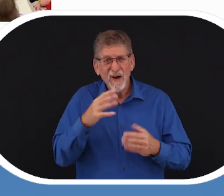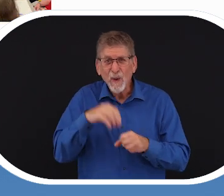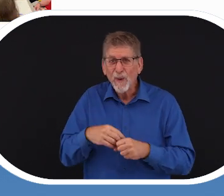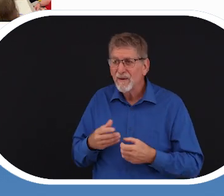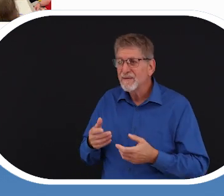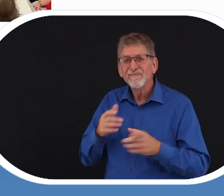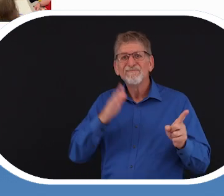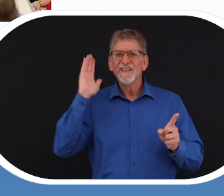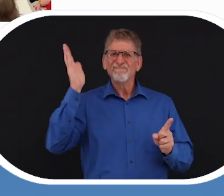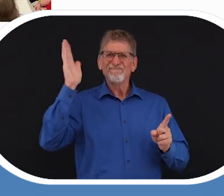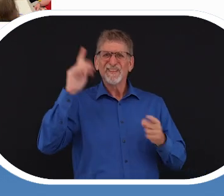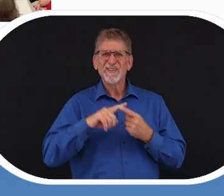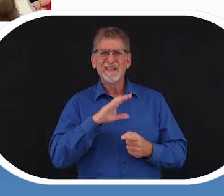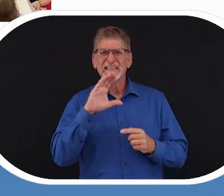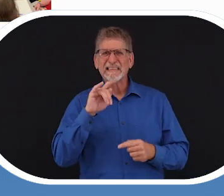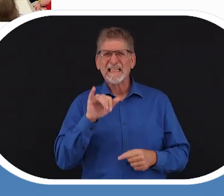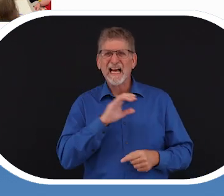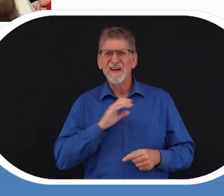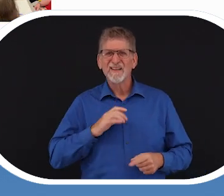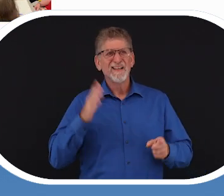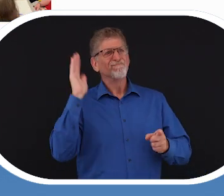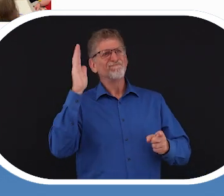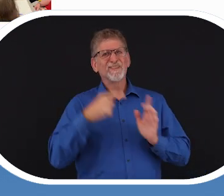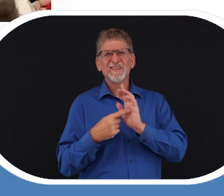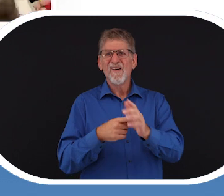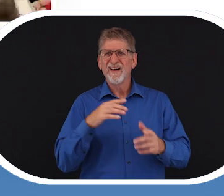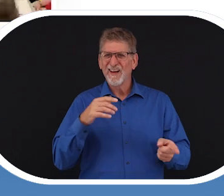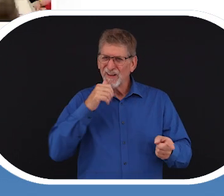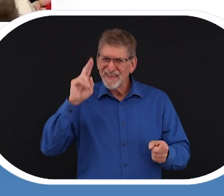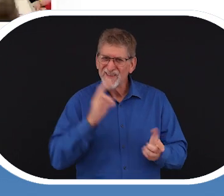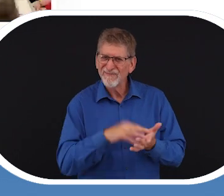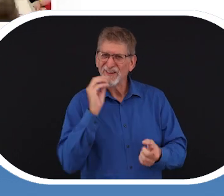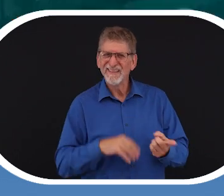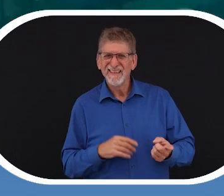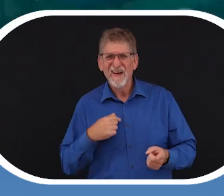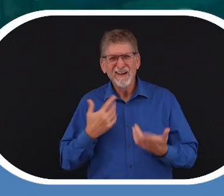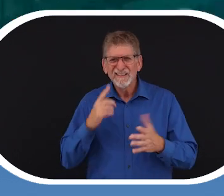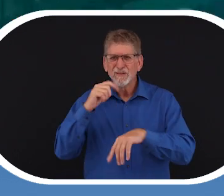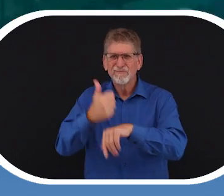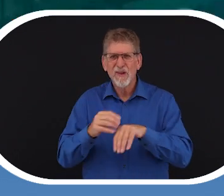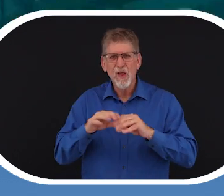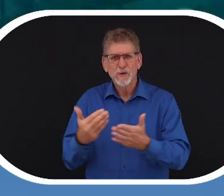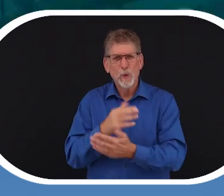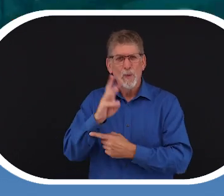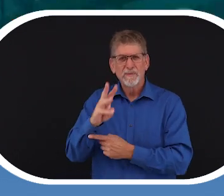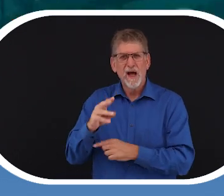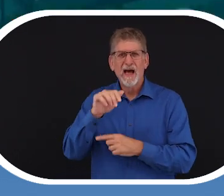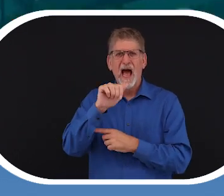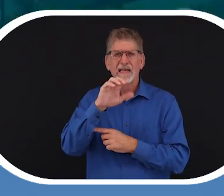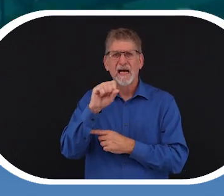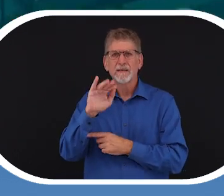project, including presenting their findings to the City Council and doing all of the analysis. We have just launched a new website